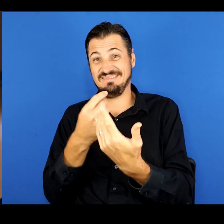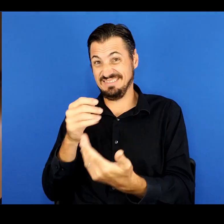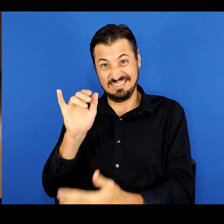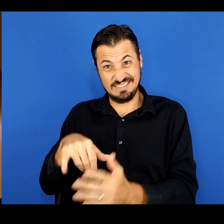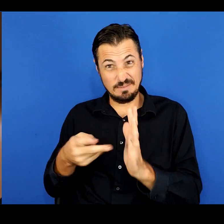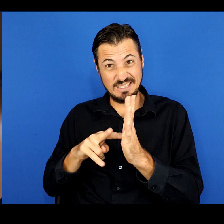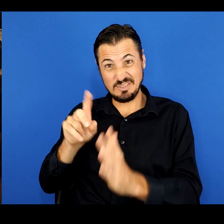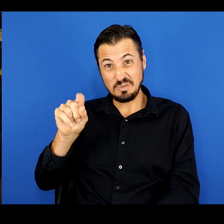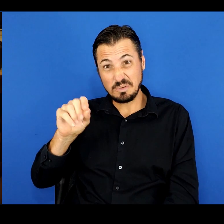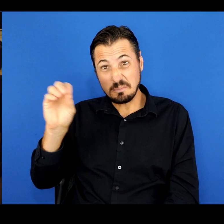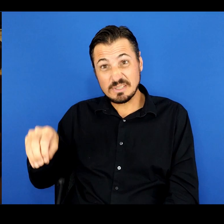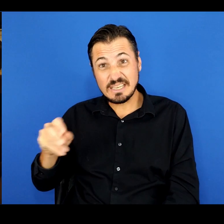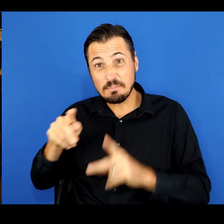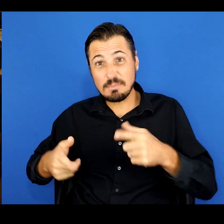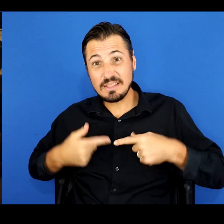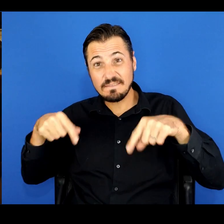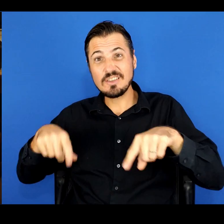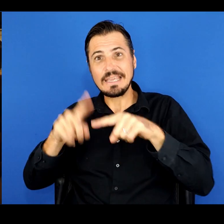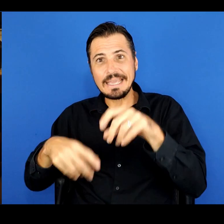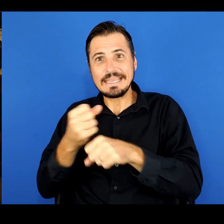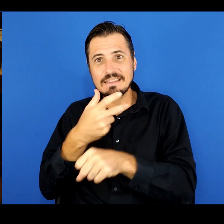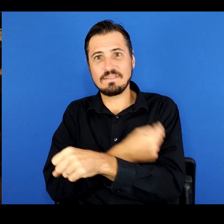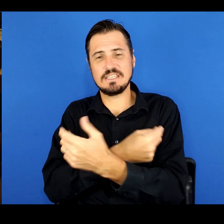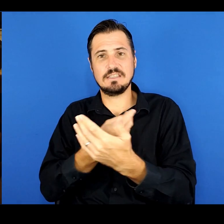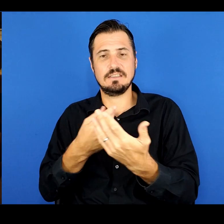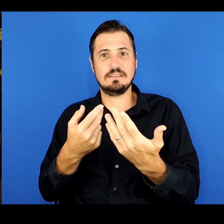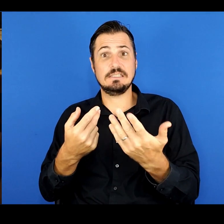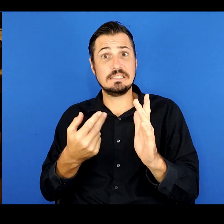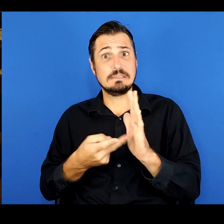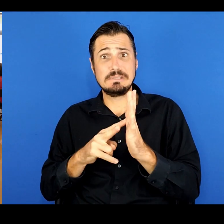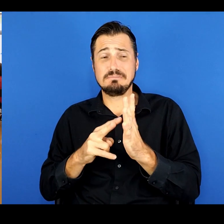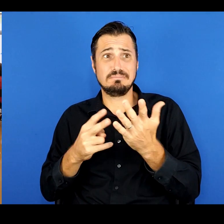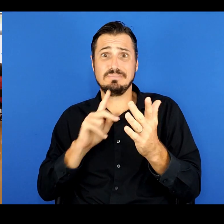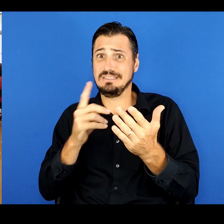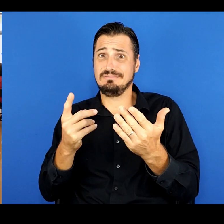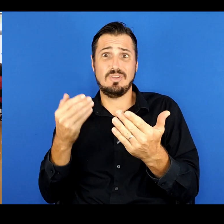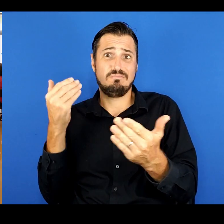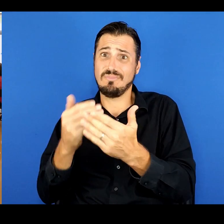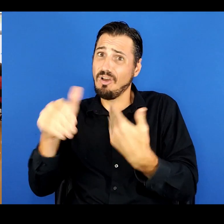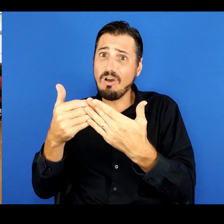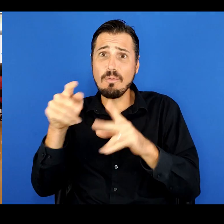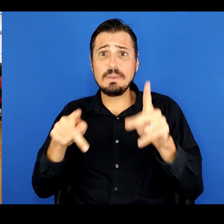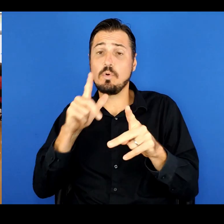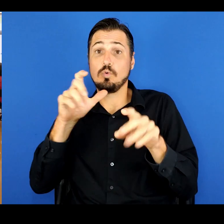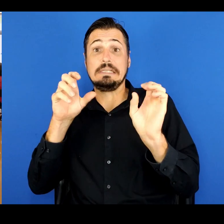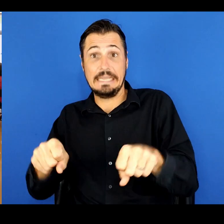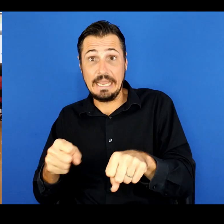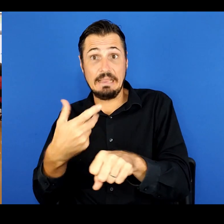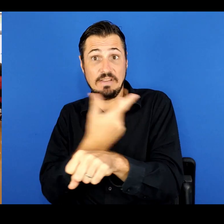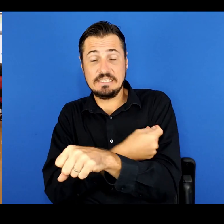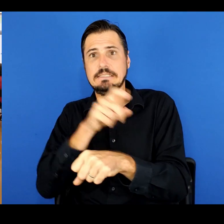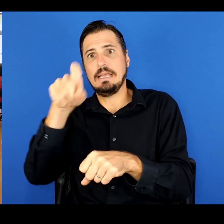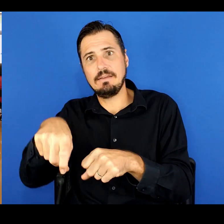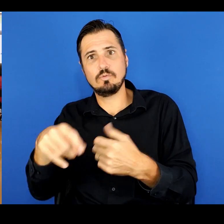of our population. This means that we need almost every eligible resident to choose to be vaccinated if we hope